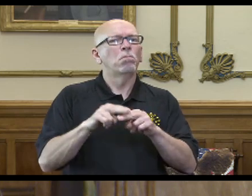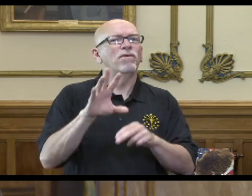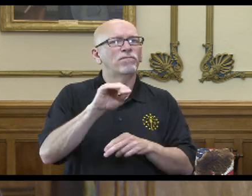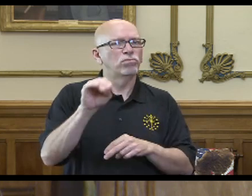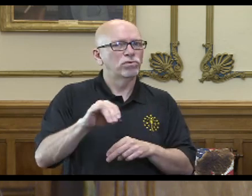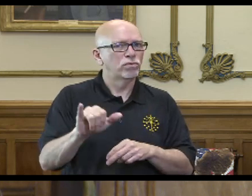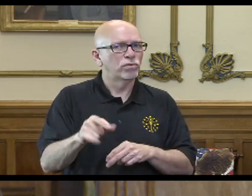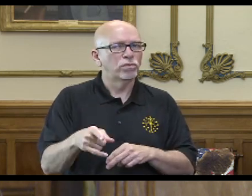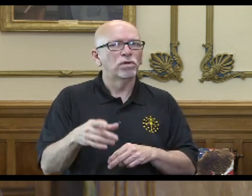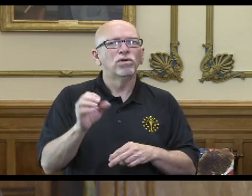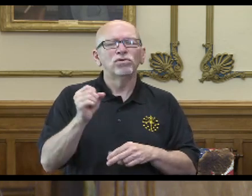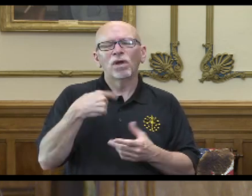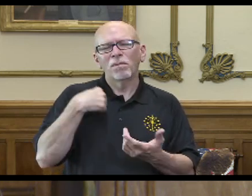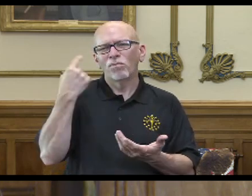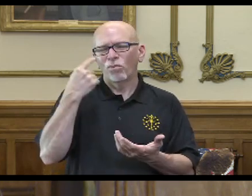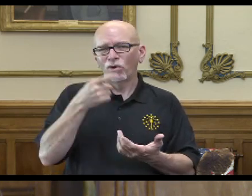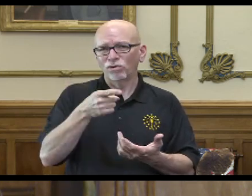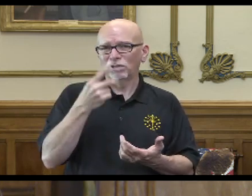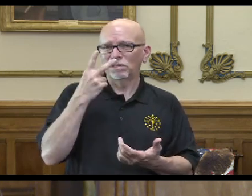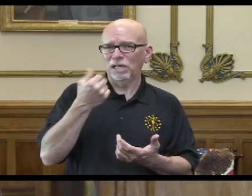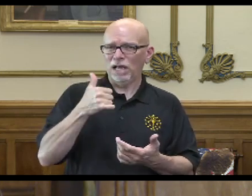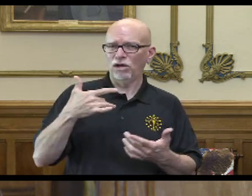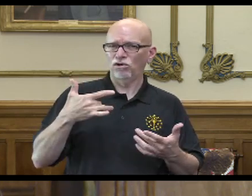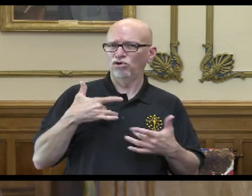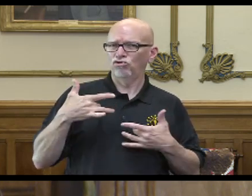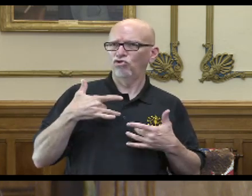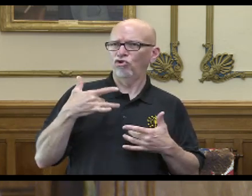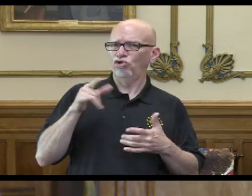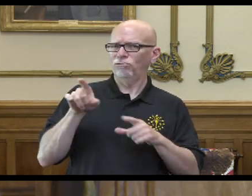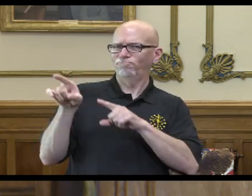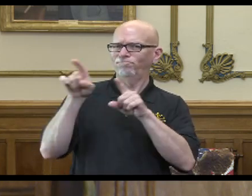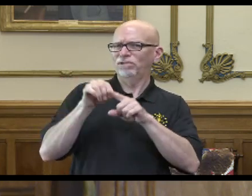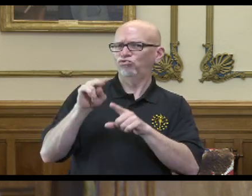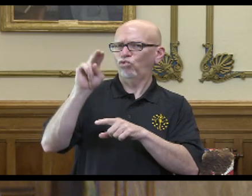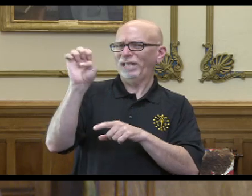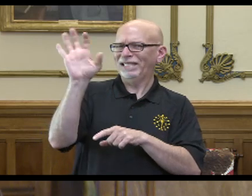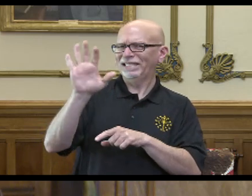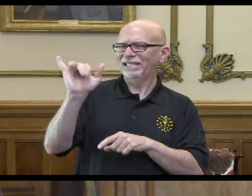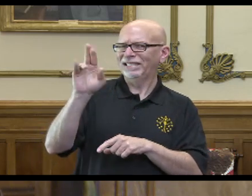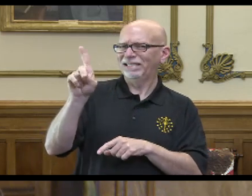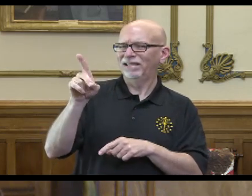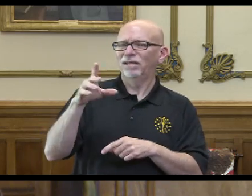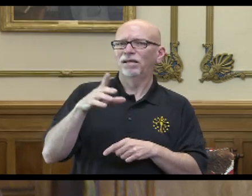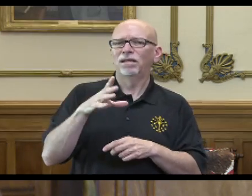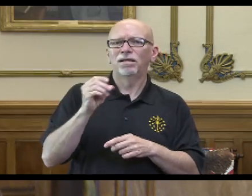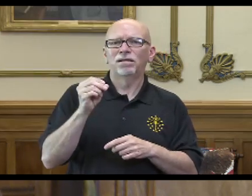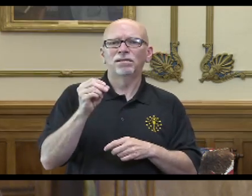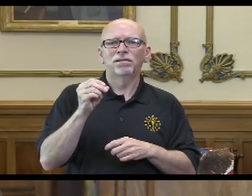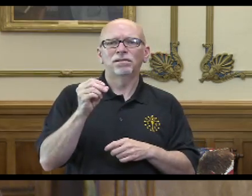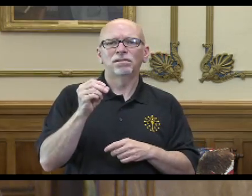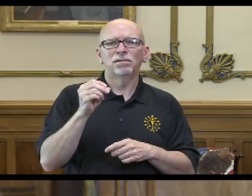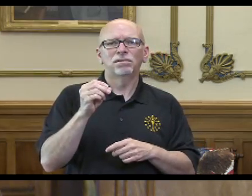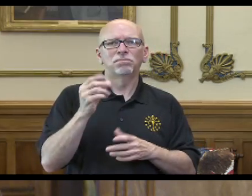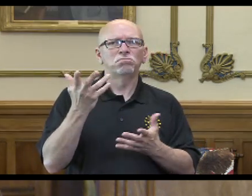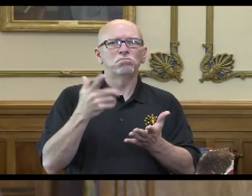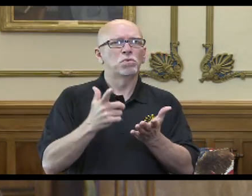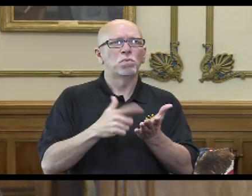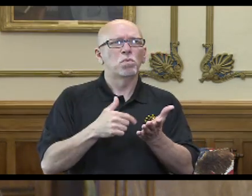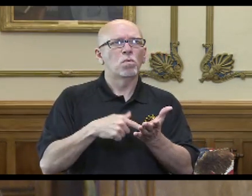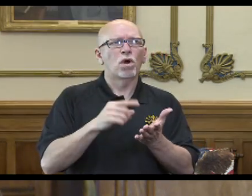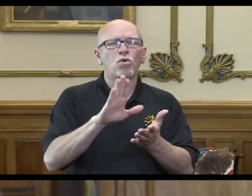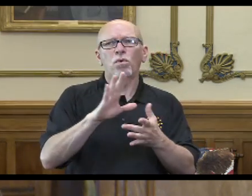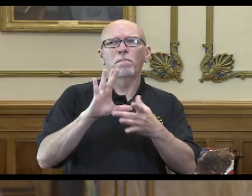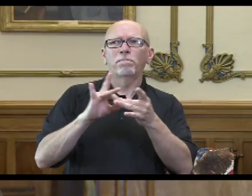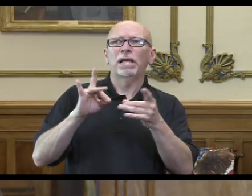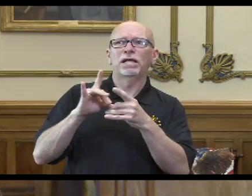50% as well. So I'm wondering, are you seeing any concerning signs in the Northeast Indiana region? And I guess what message would you